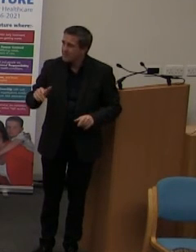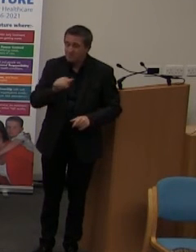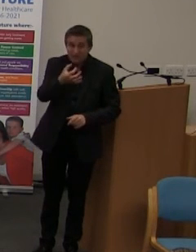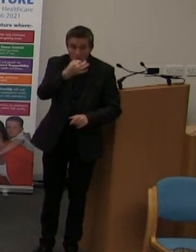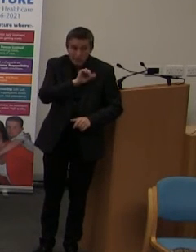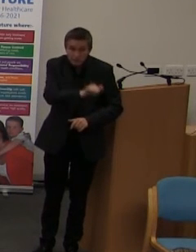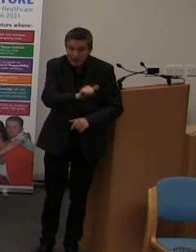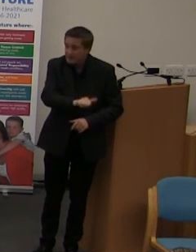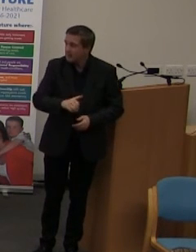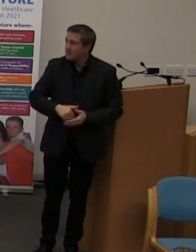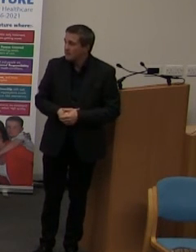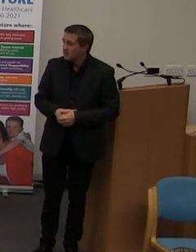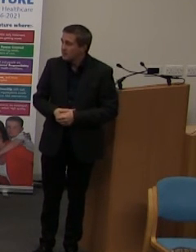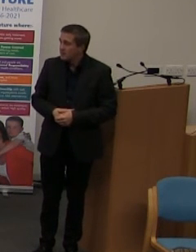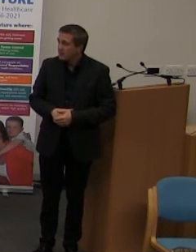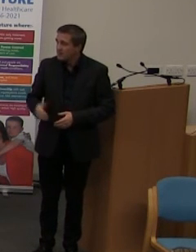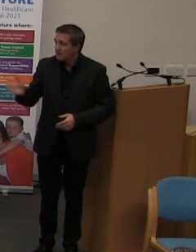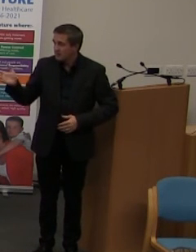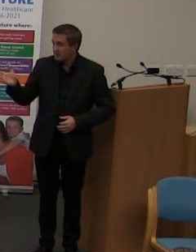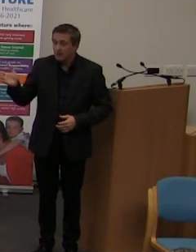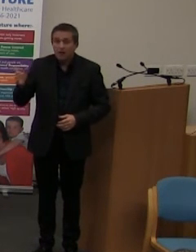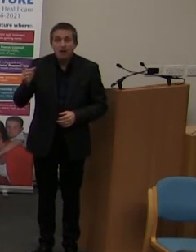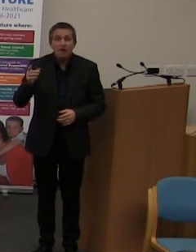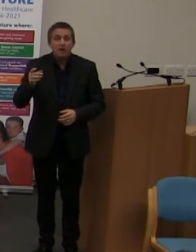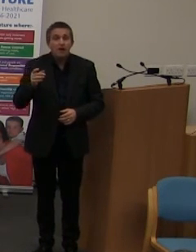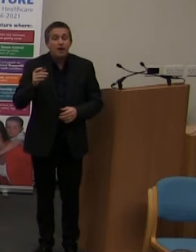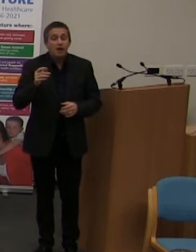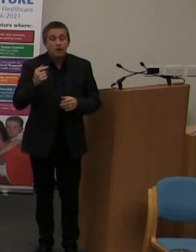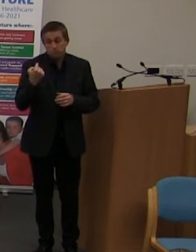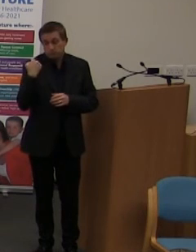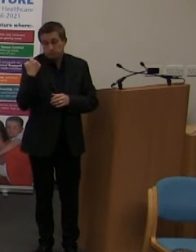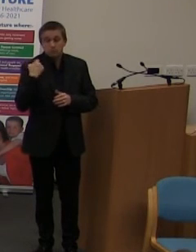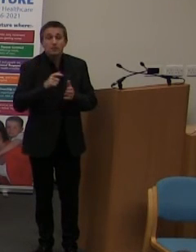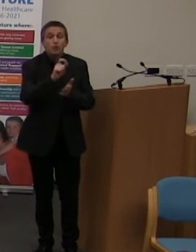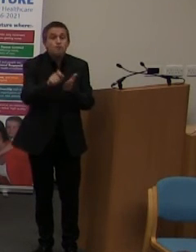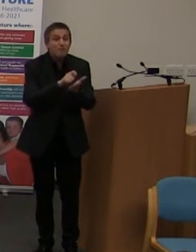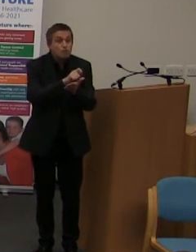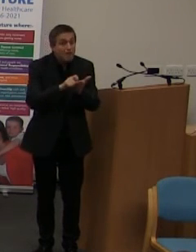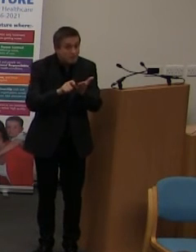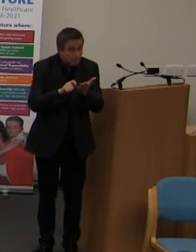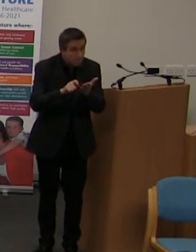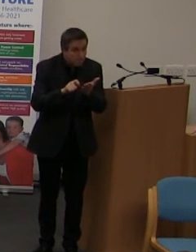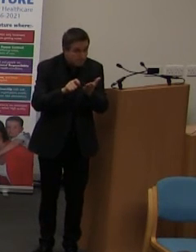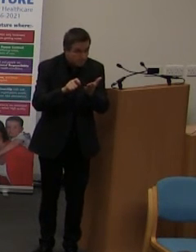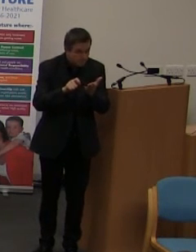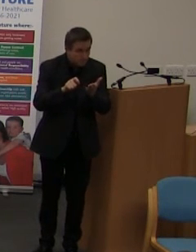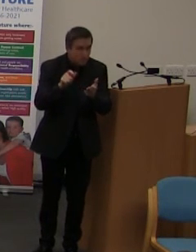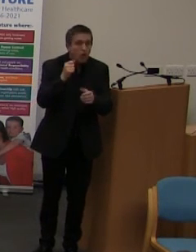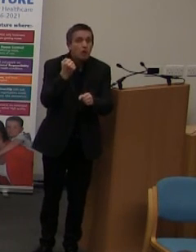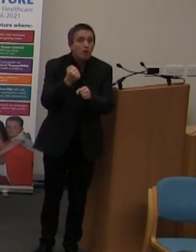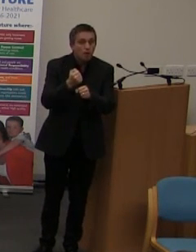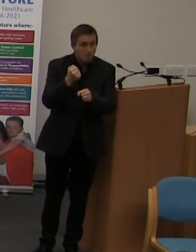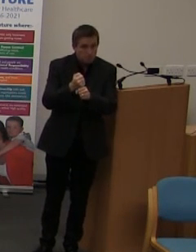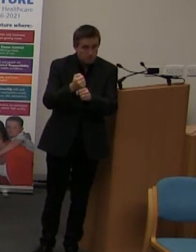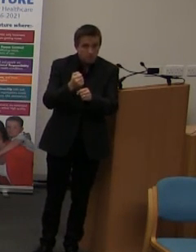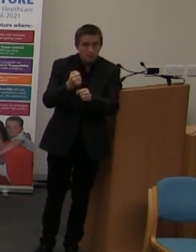the question. The government, after the referendum result, government wrote to a number